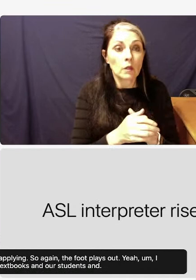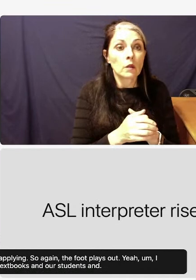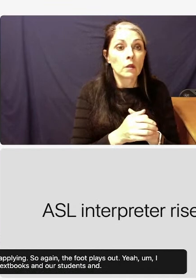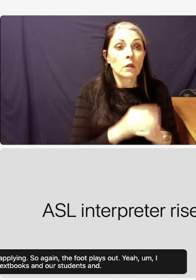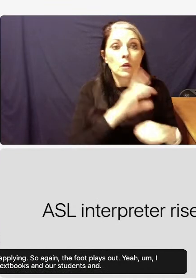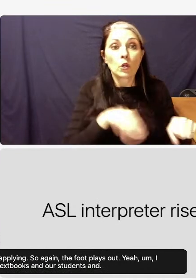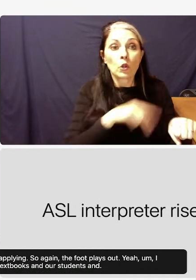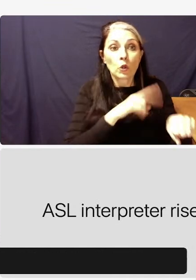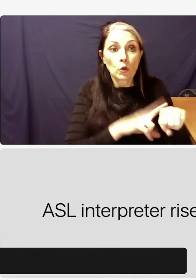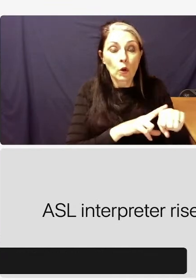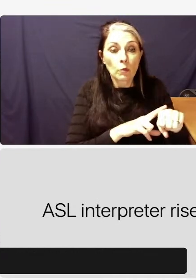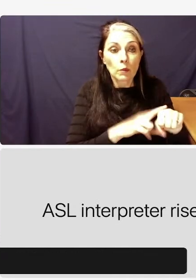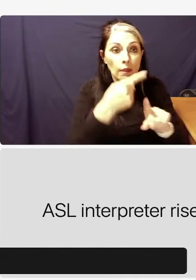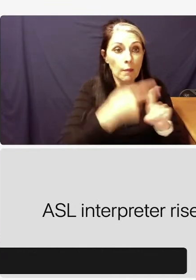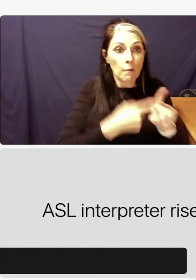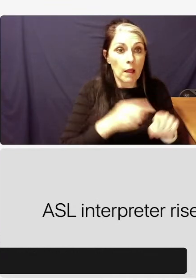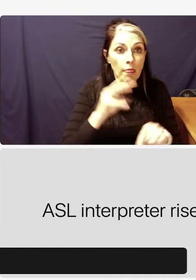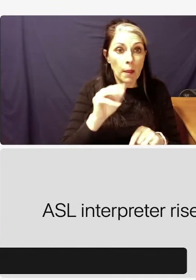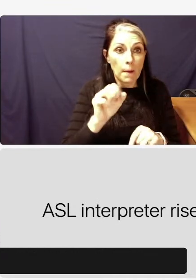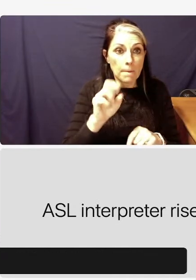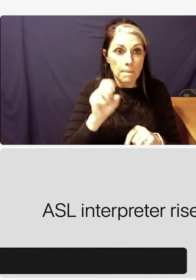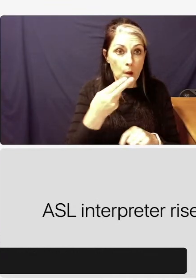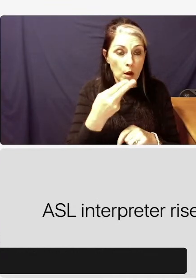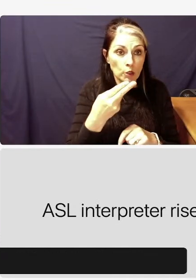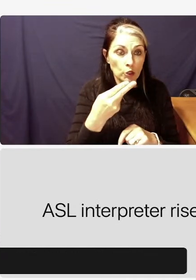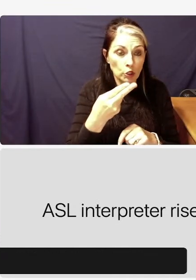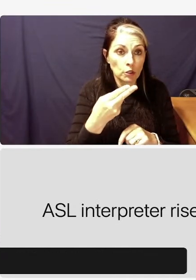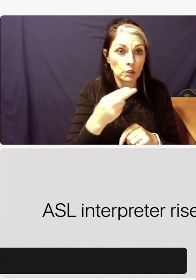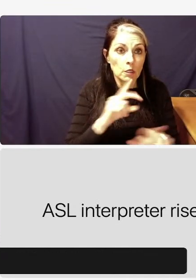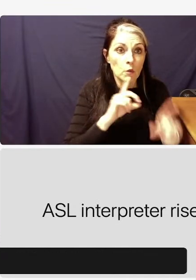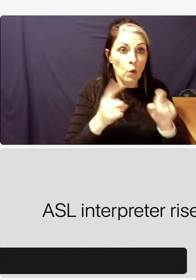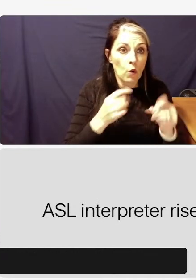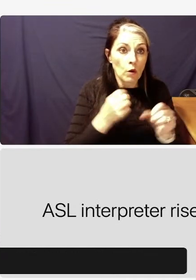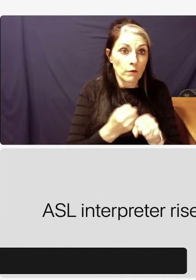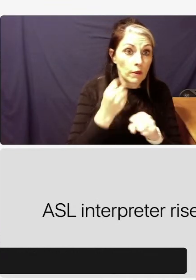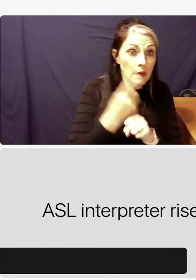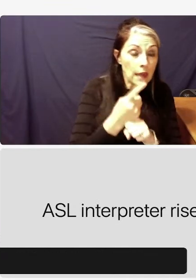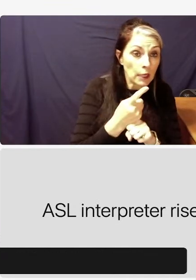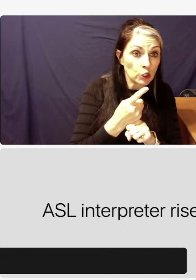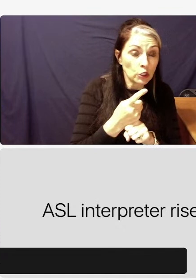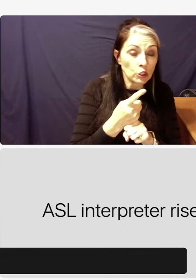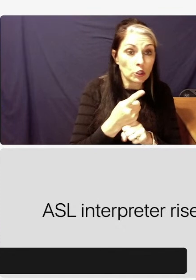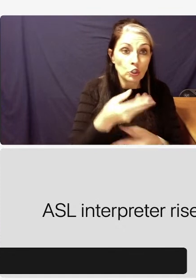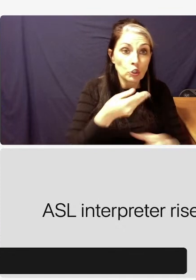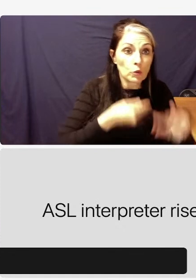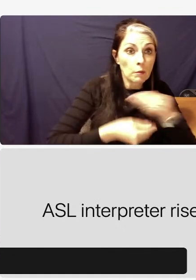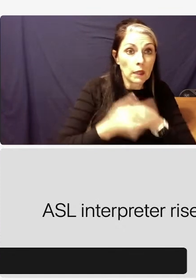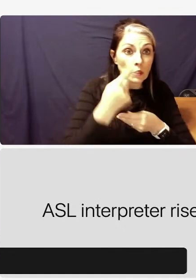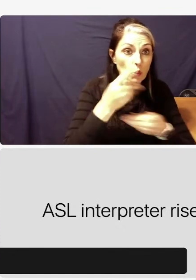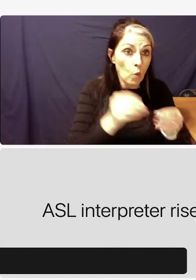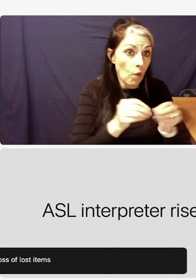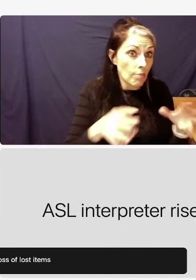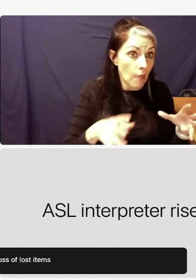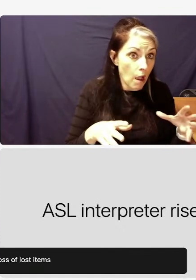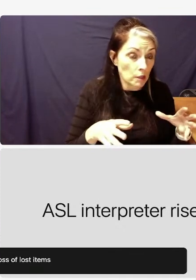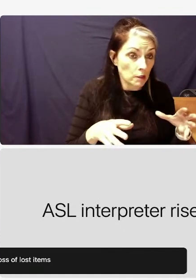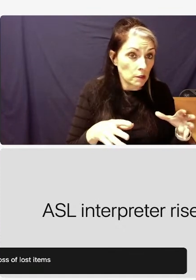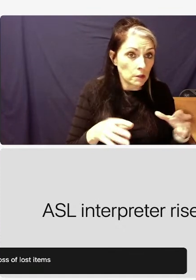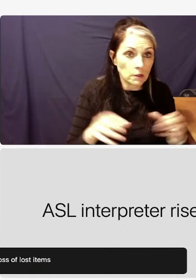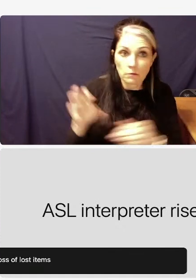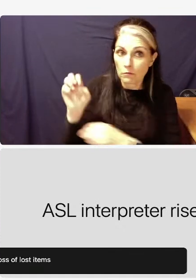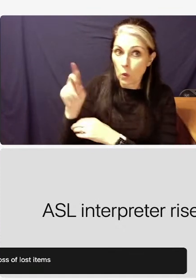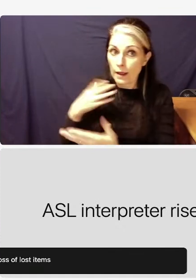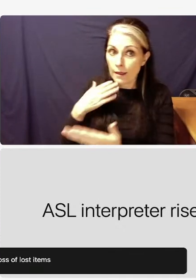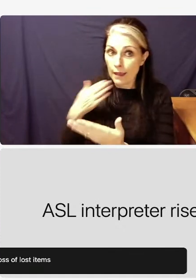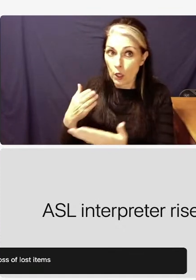usually in march is when we order for the next year for any replacements or the losses lost items okay thank